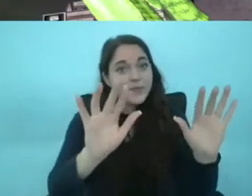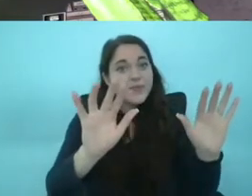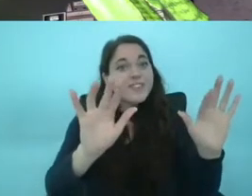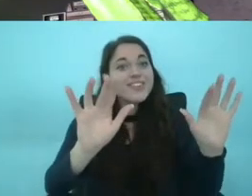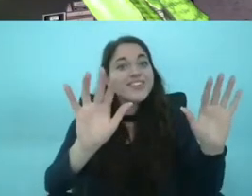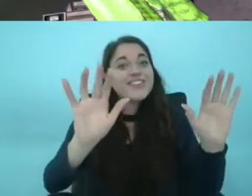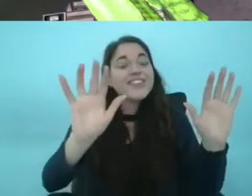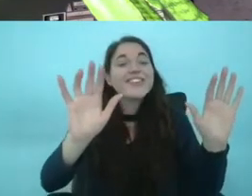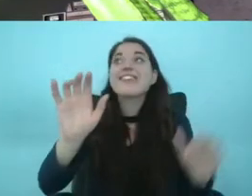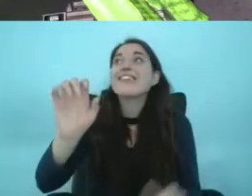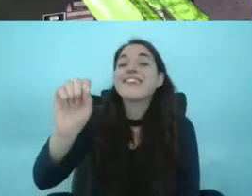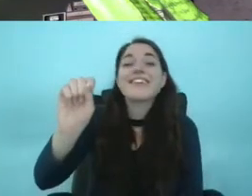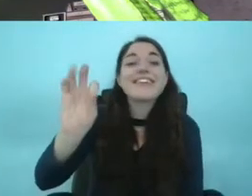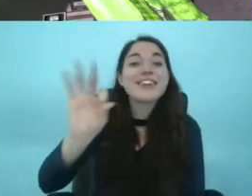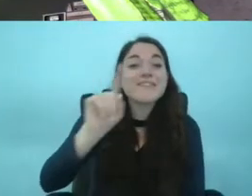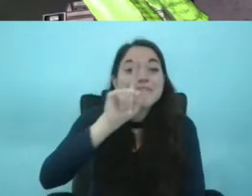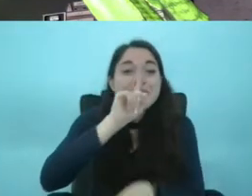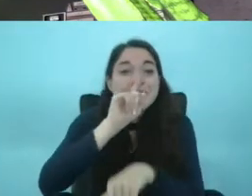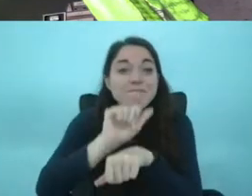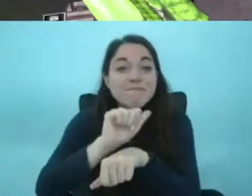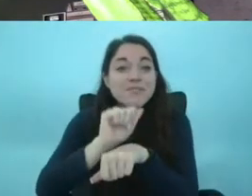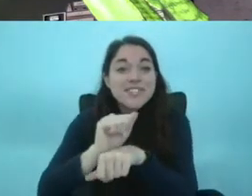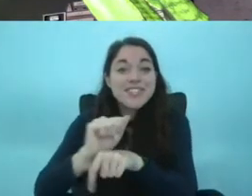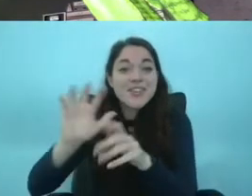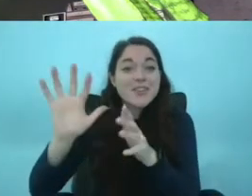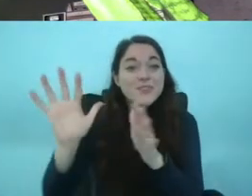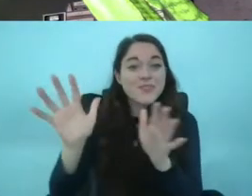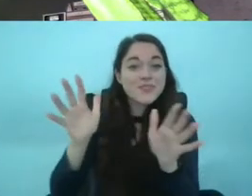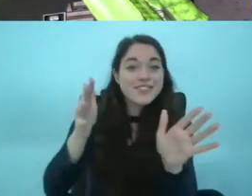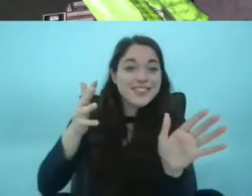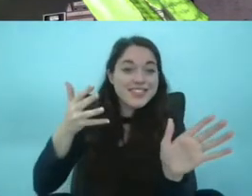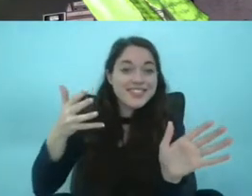the wind blows softly on your face,